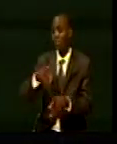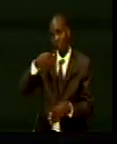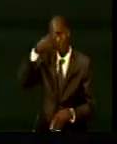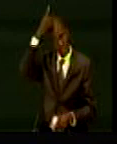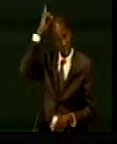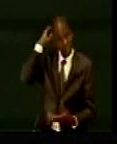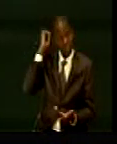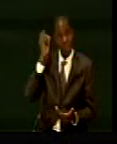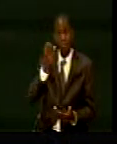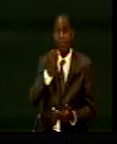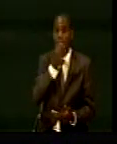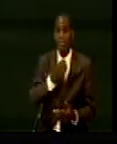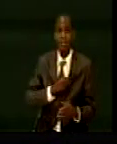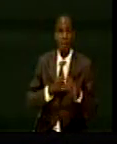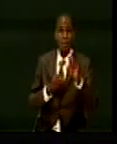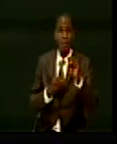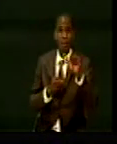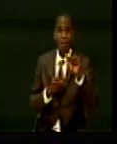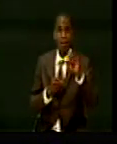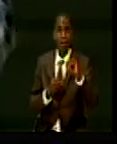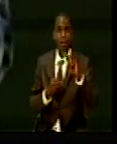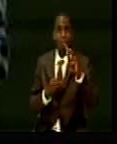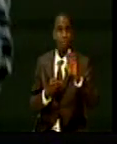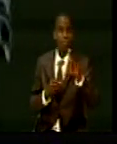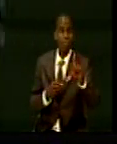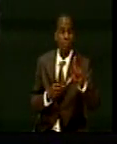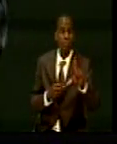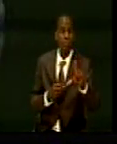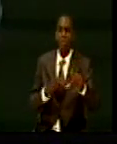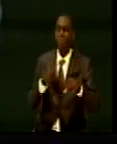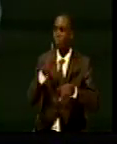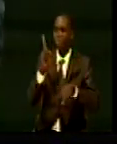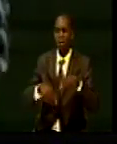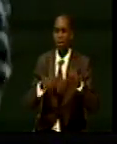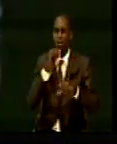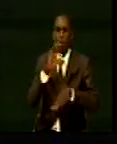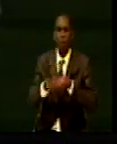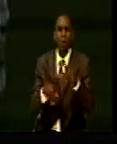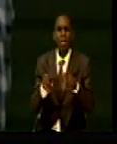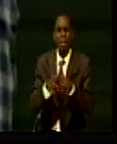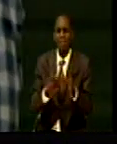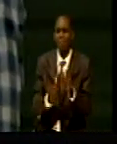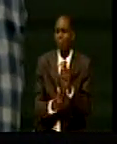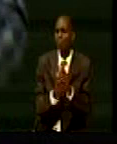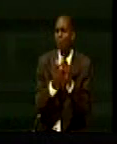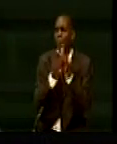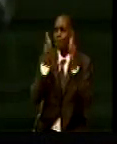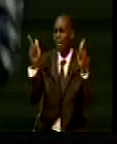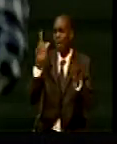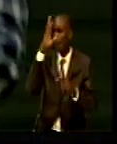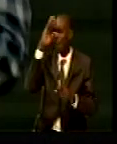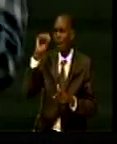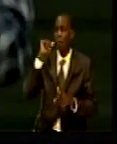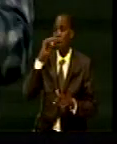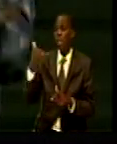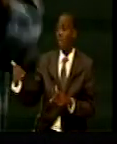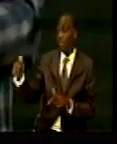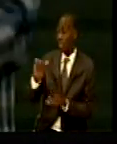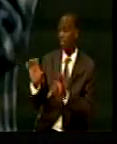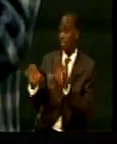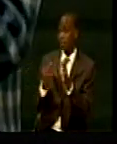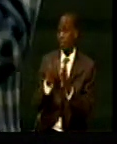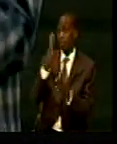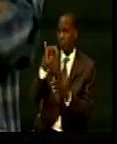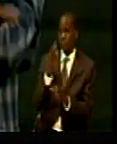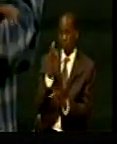Samuel, and you cannot walk like all those great men and women of old. They did it by grace, and if you're going to walk